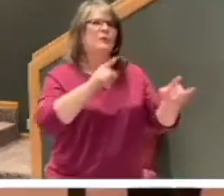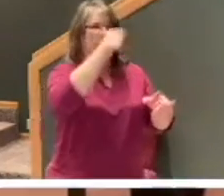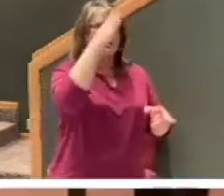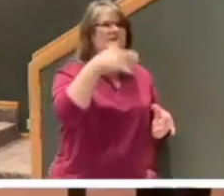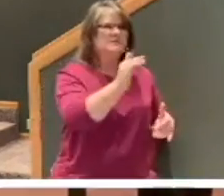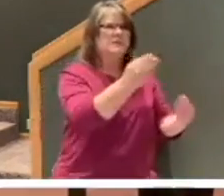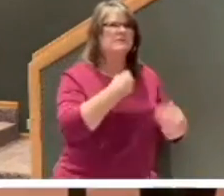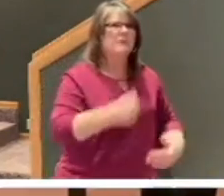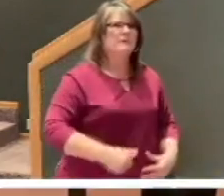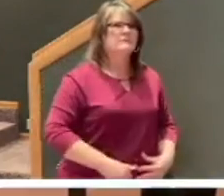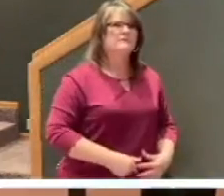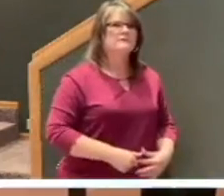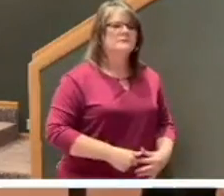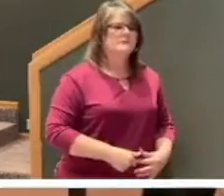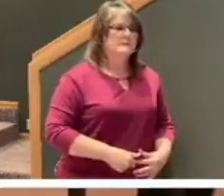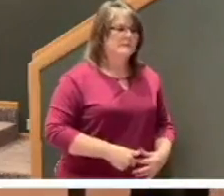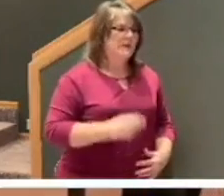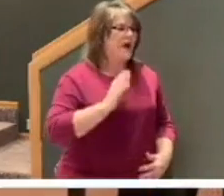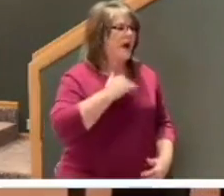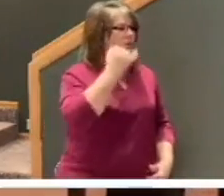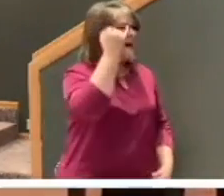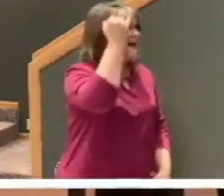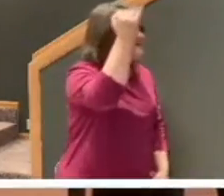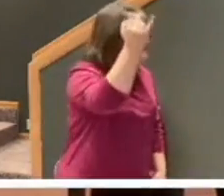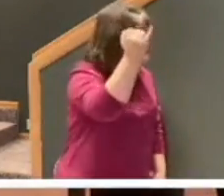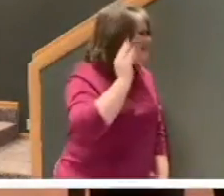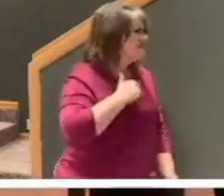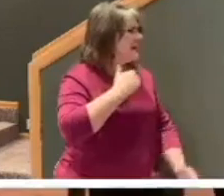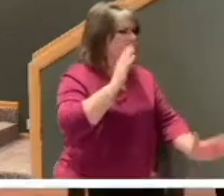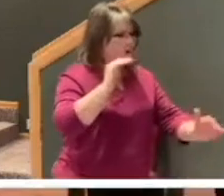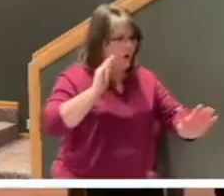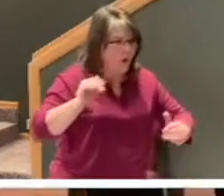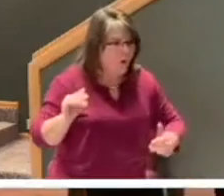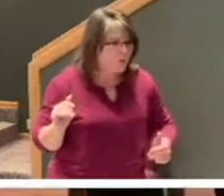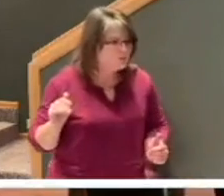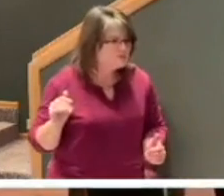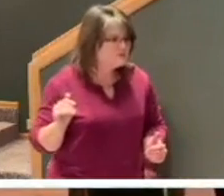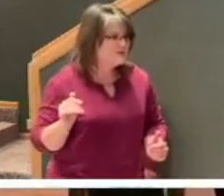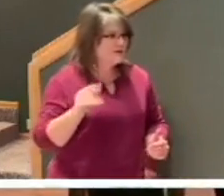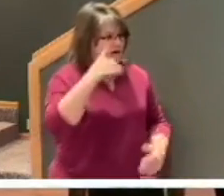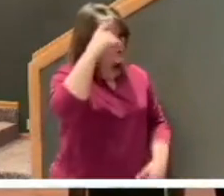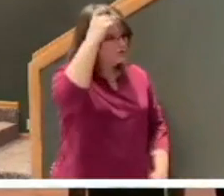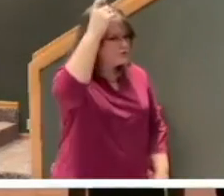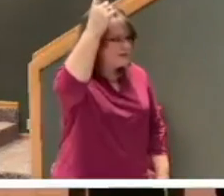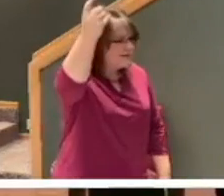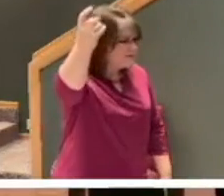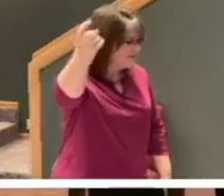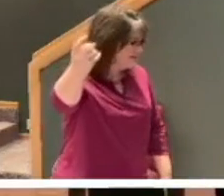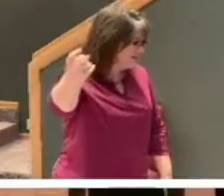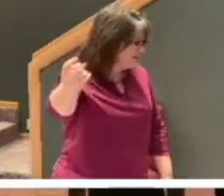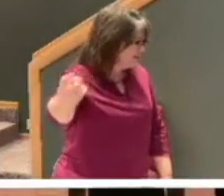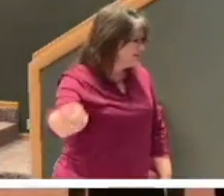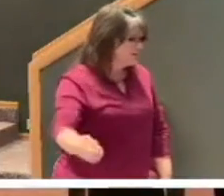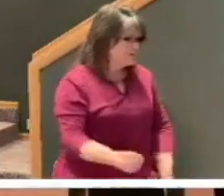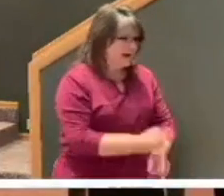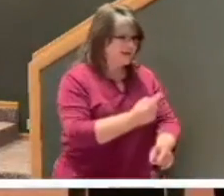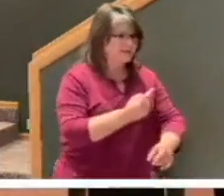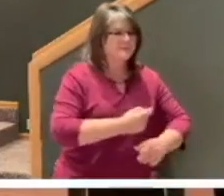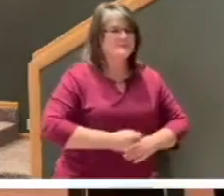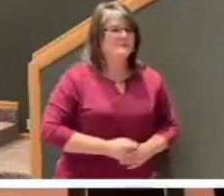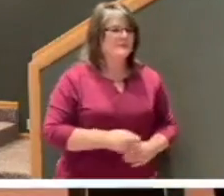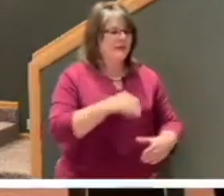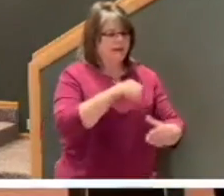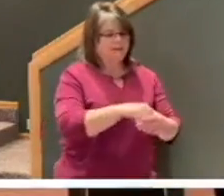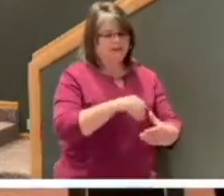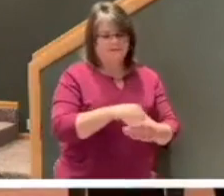to me. Our ideas, our hopes, our dreams, right?